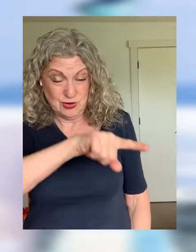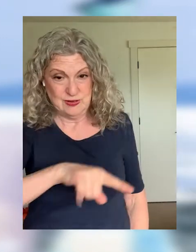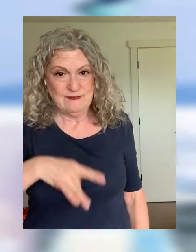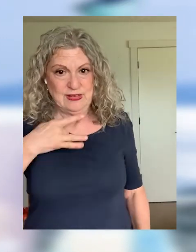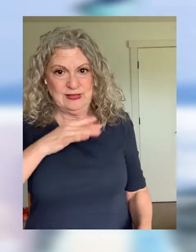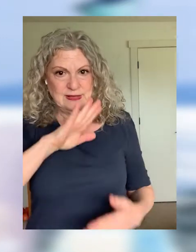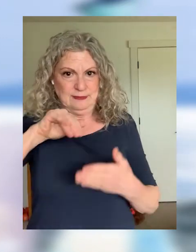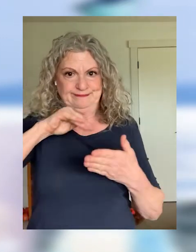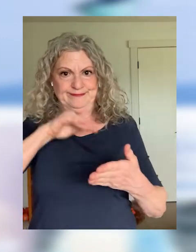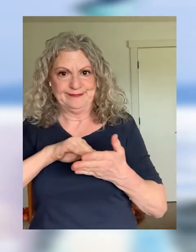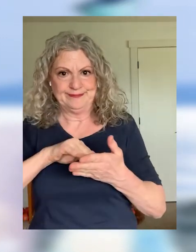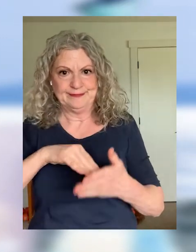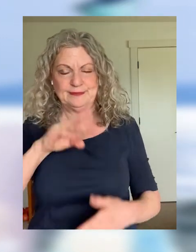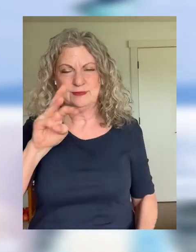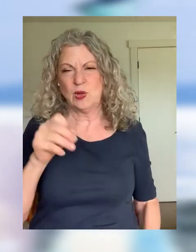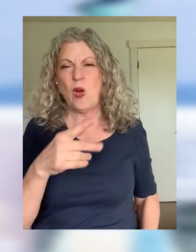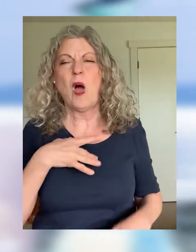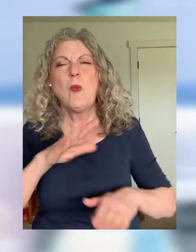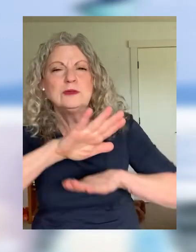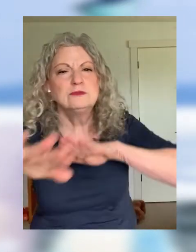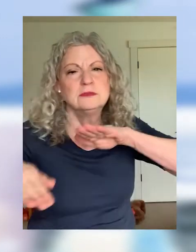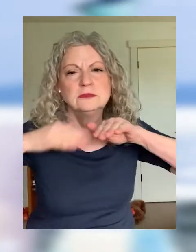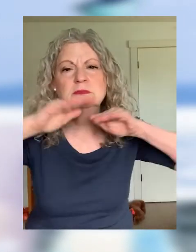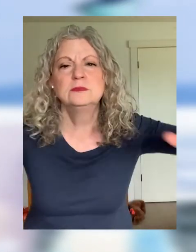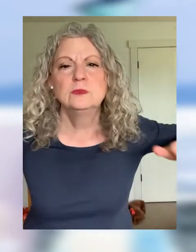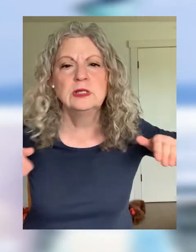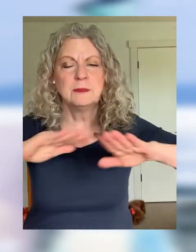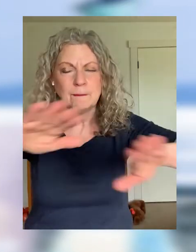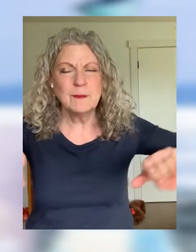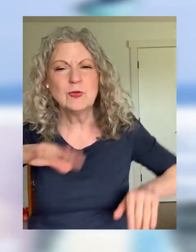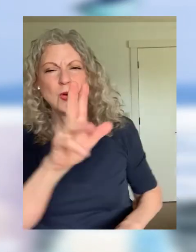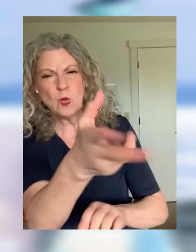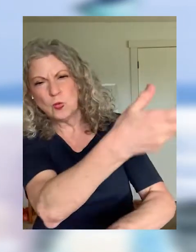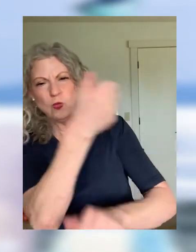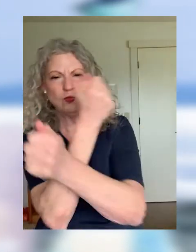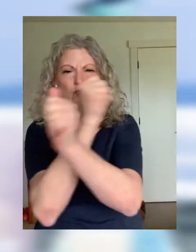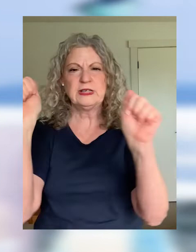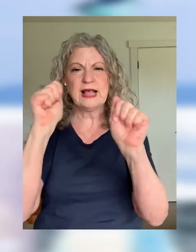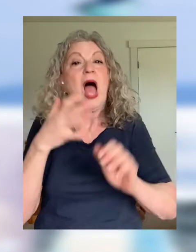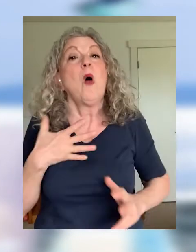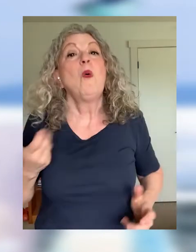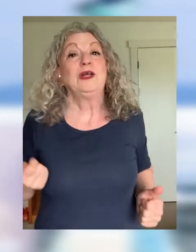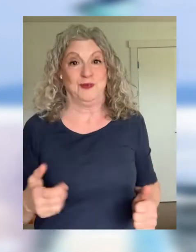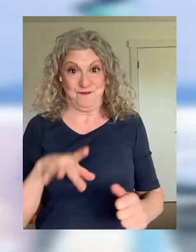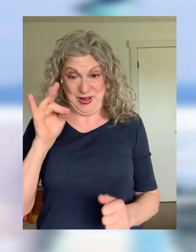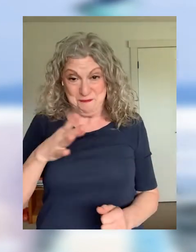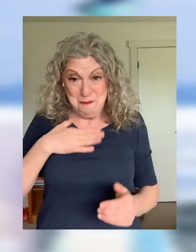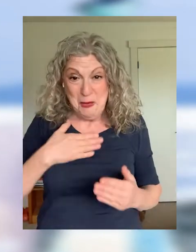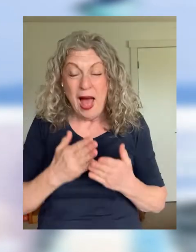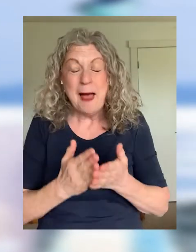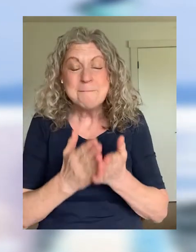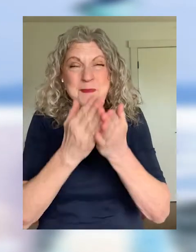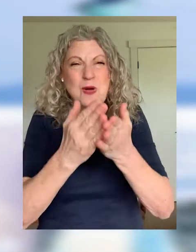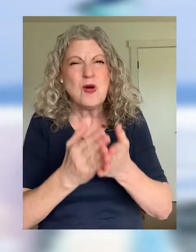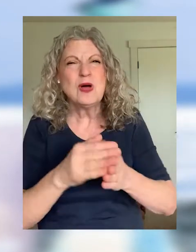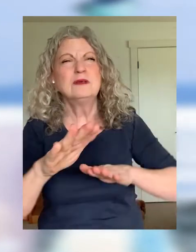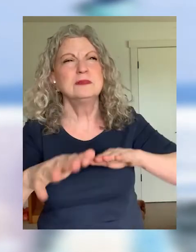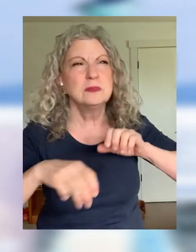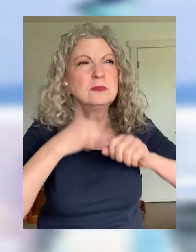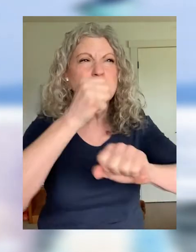whale? I'd like to swim out and rescue them. I'd like to find my own boat and oars and